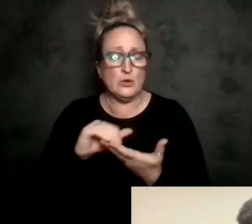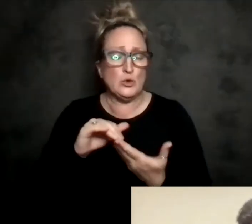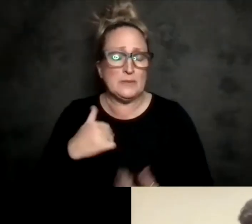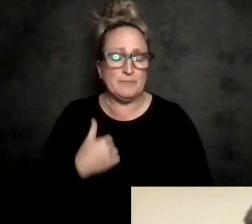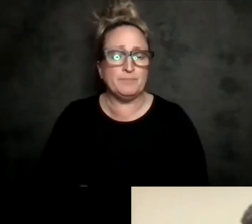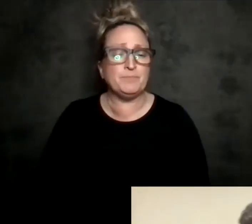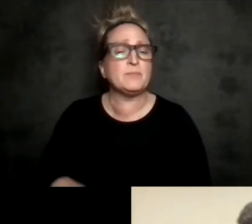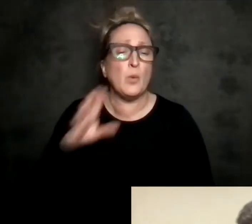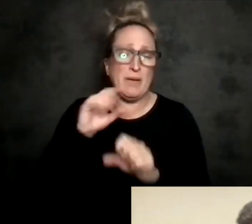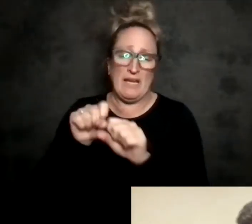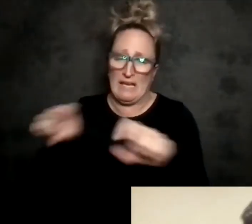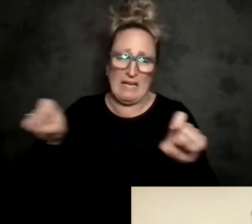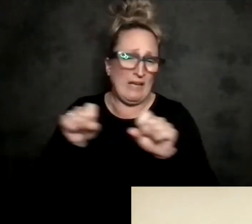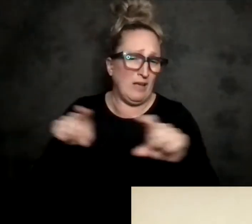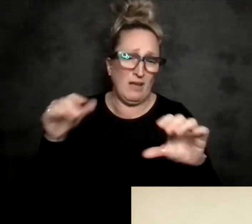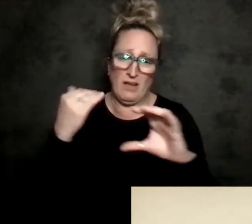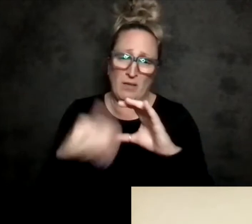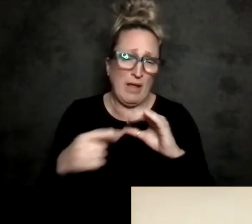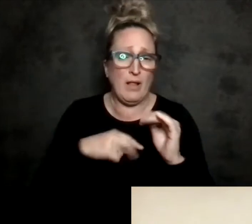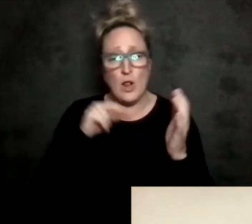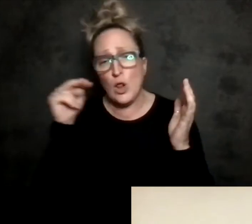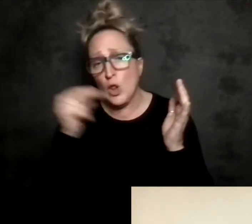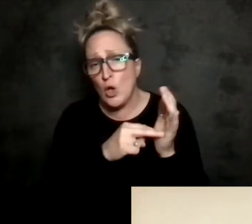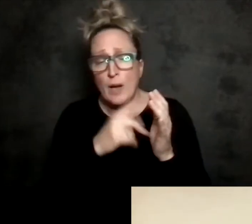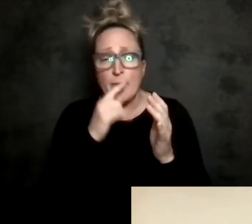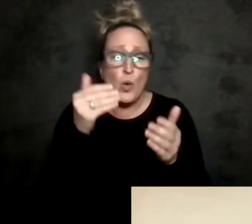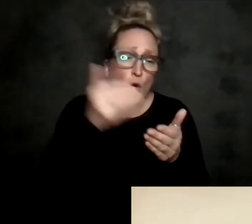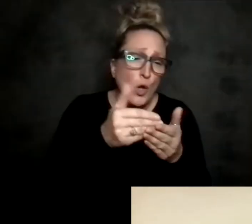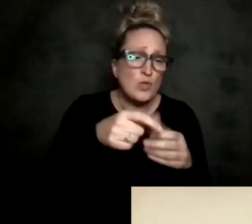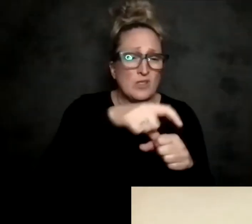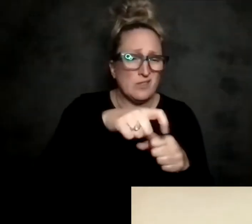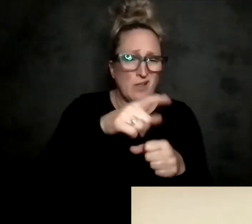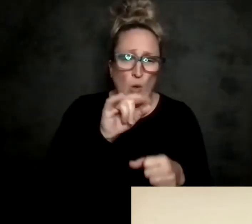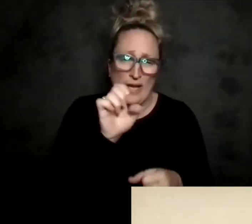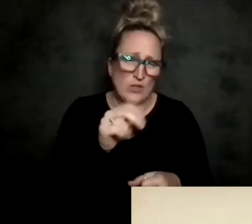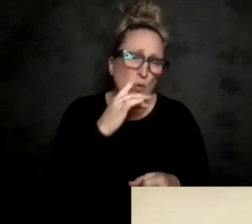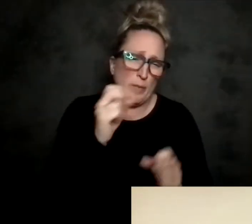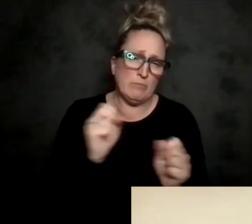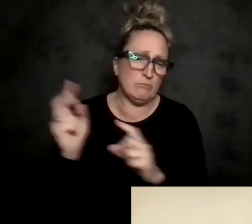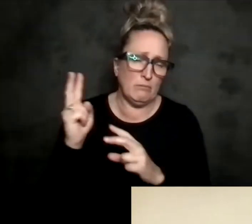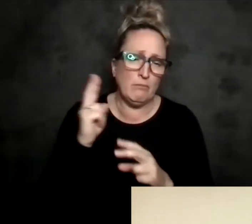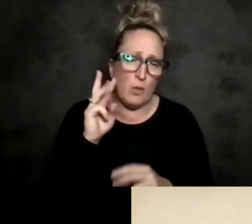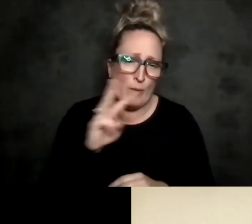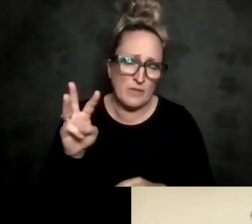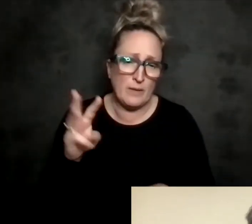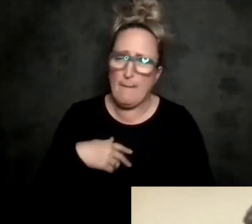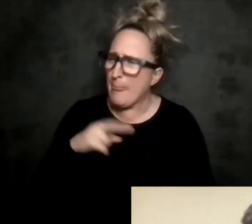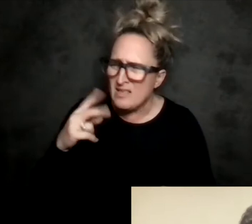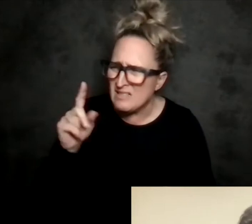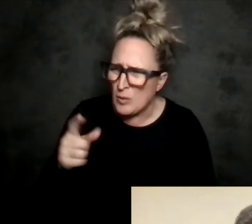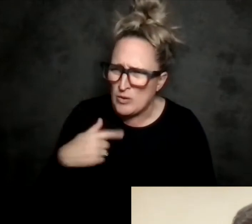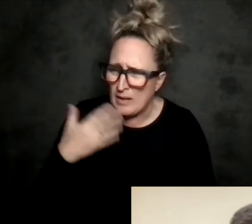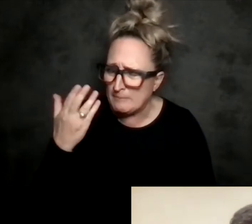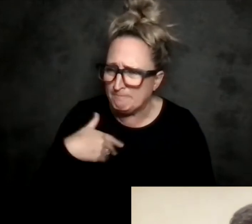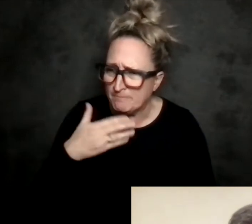be, emailing folks, look up your closest location and all of that. So that will be on the website. And then what was the second question,